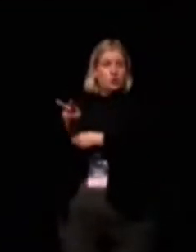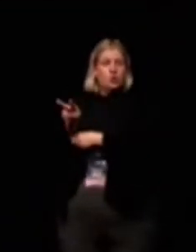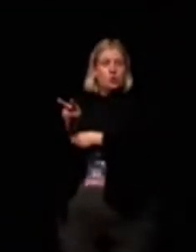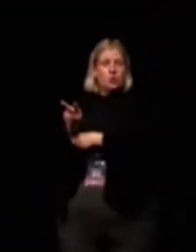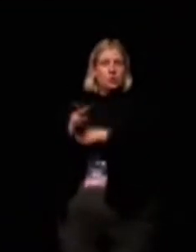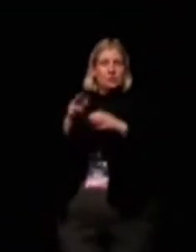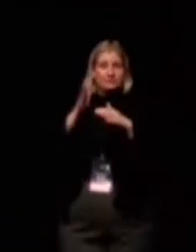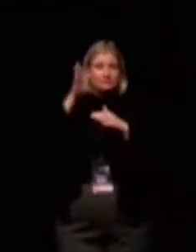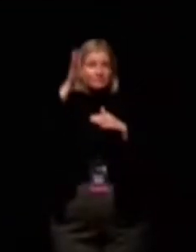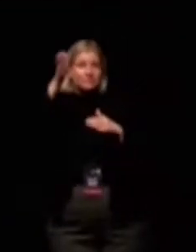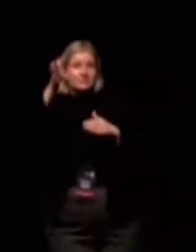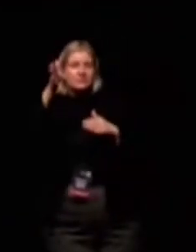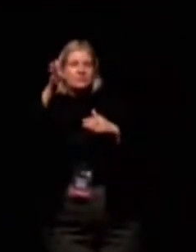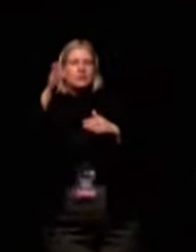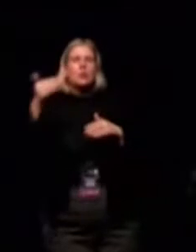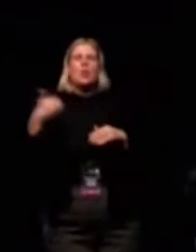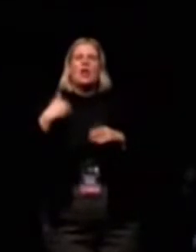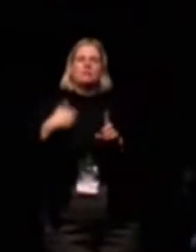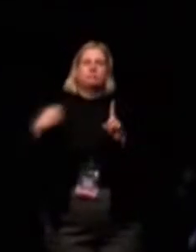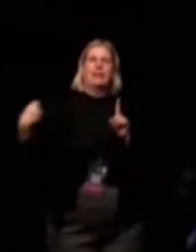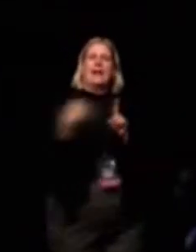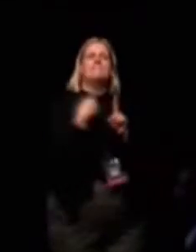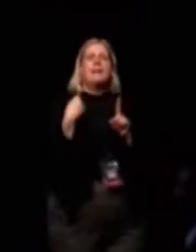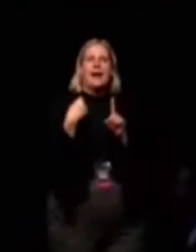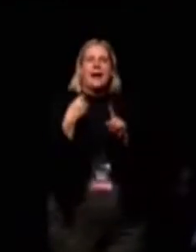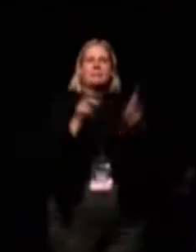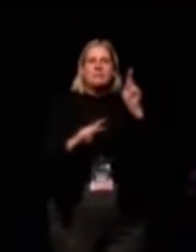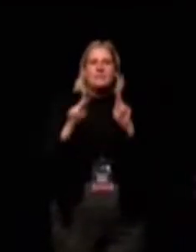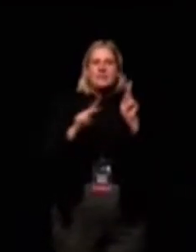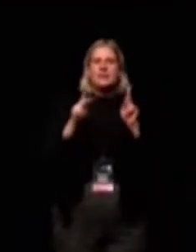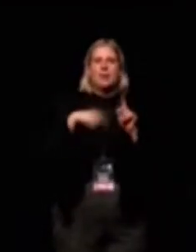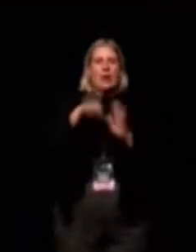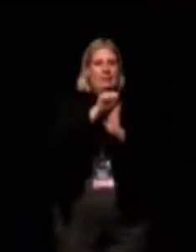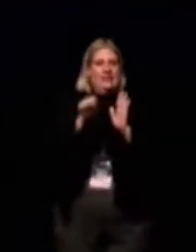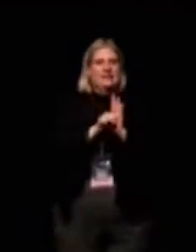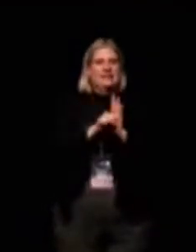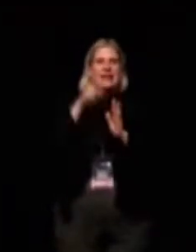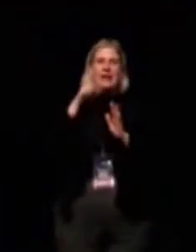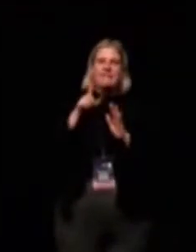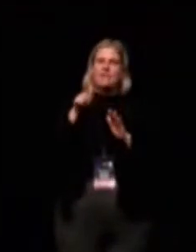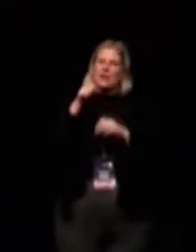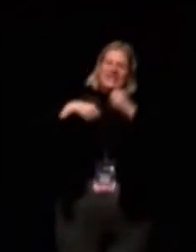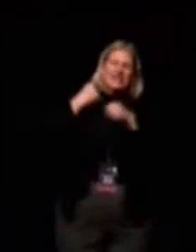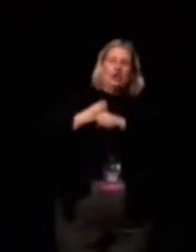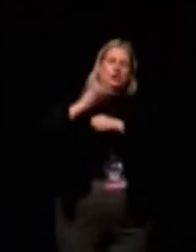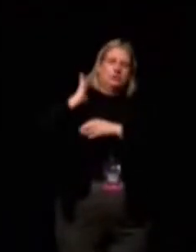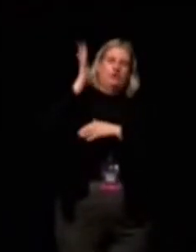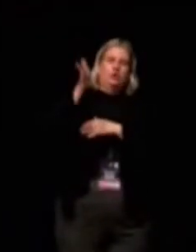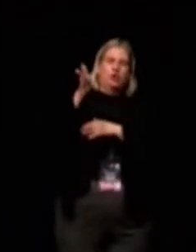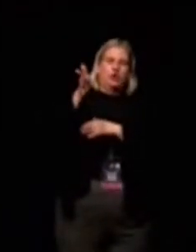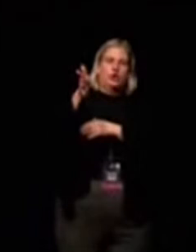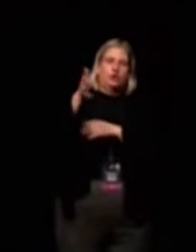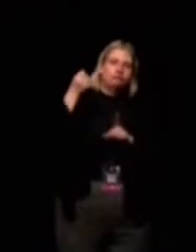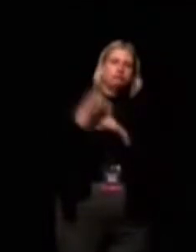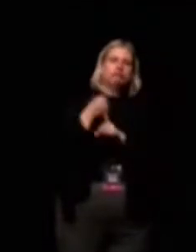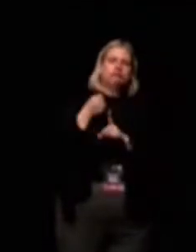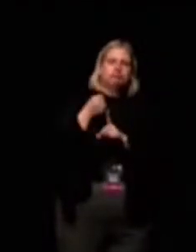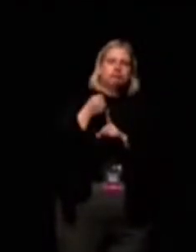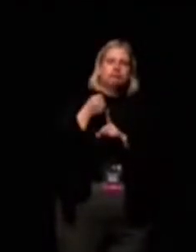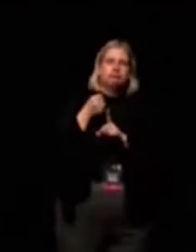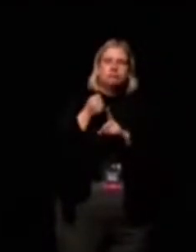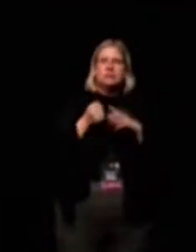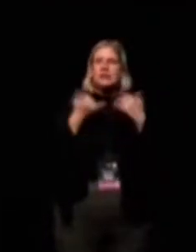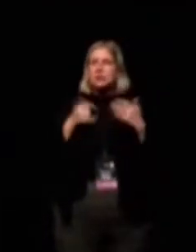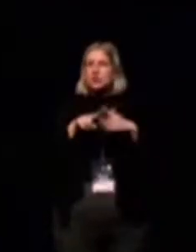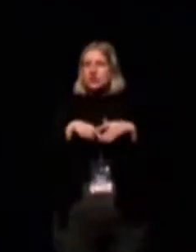and beyond will have an outsized impact on our people and the state for decades to come. So as we